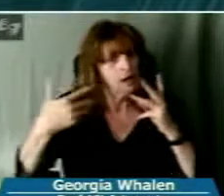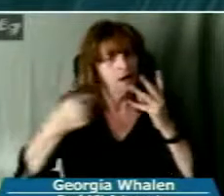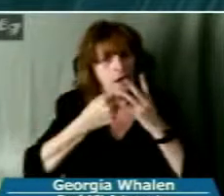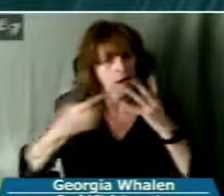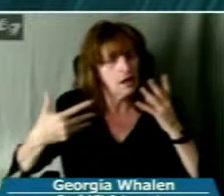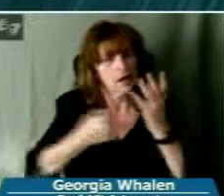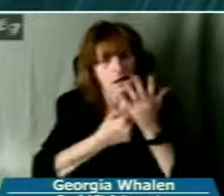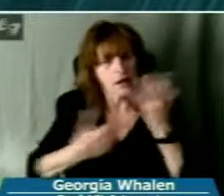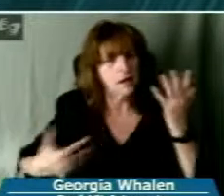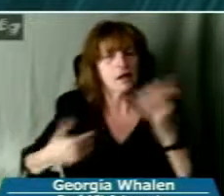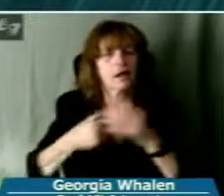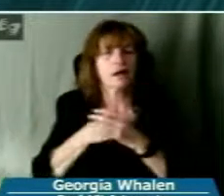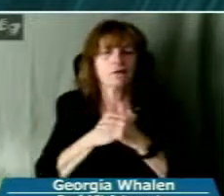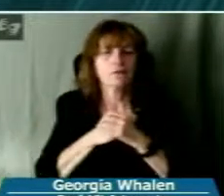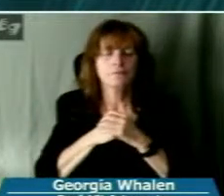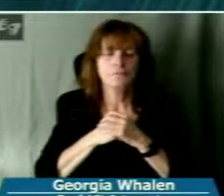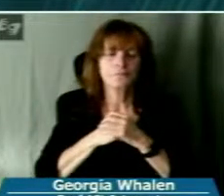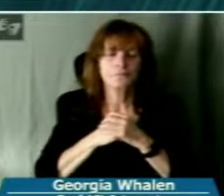All right, thank you.